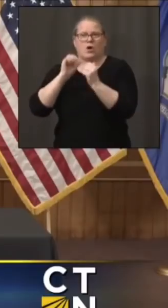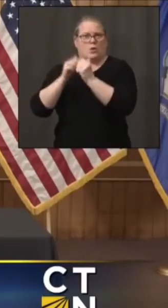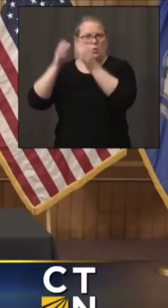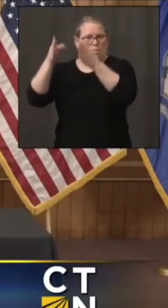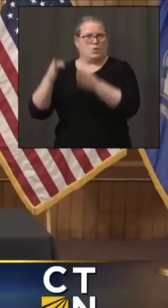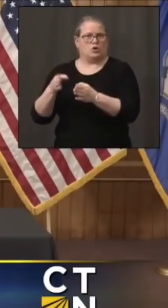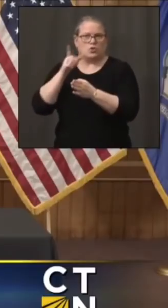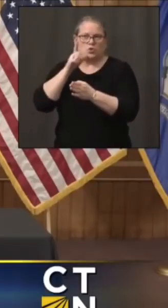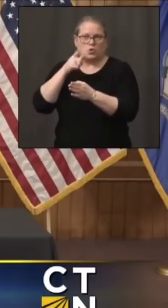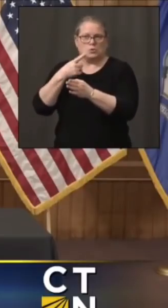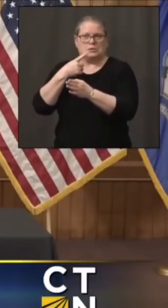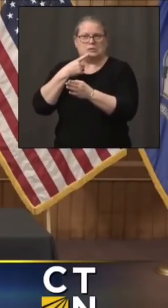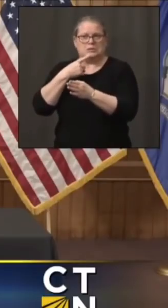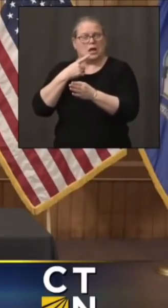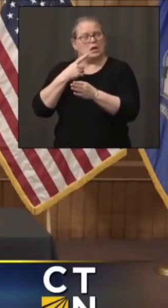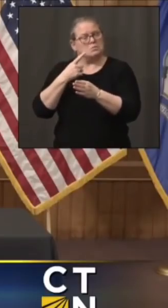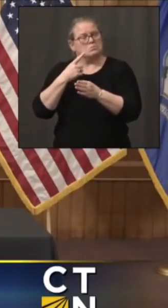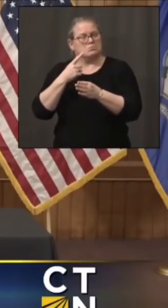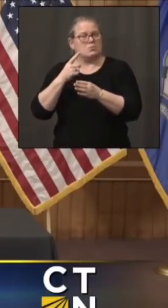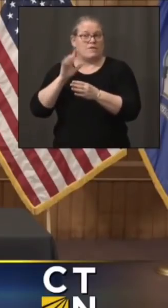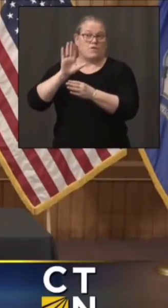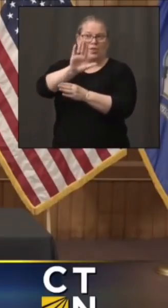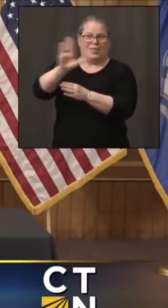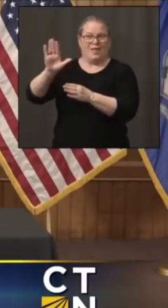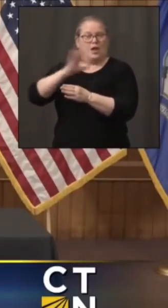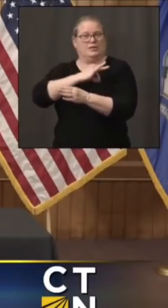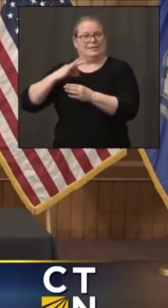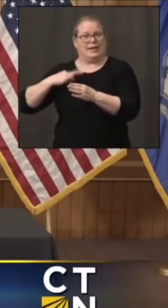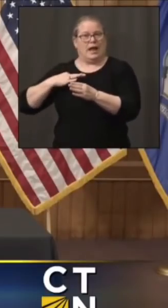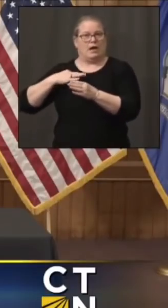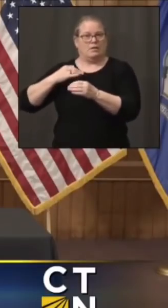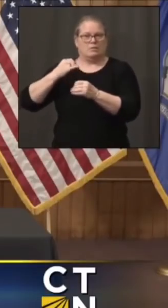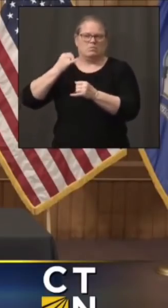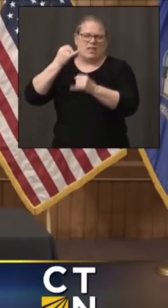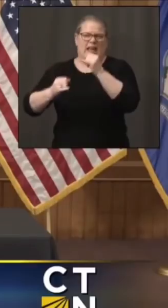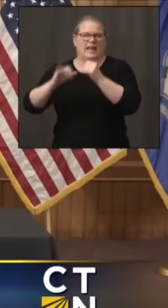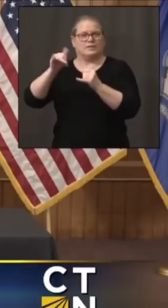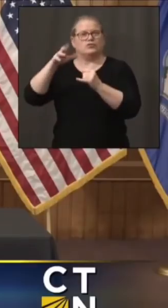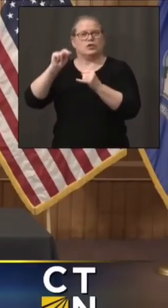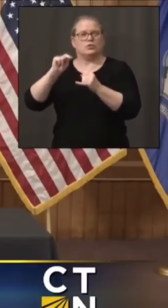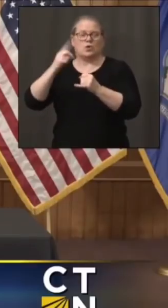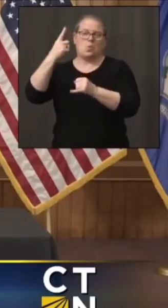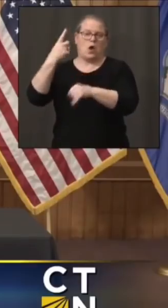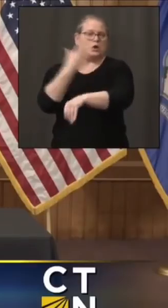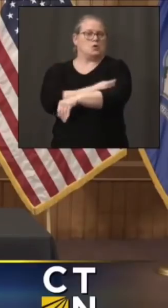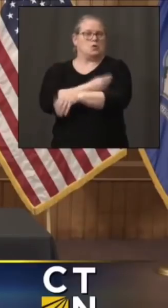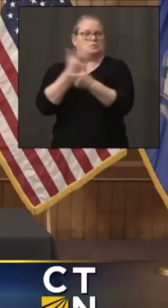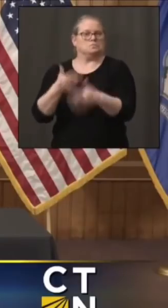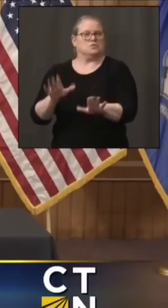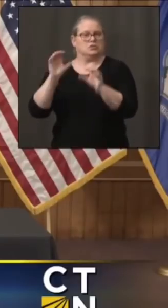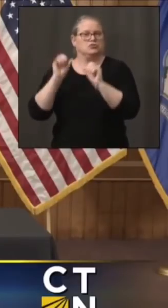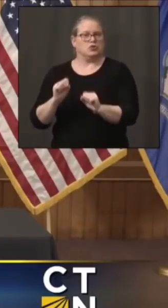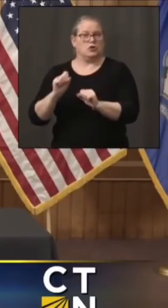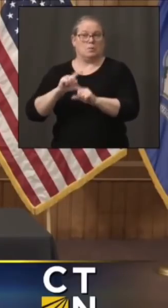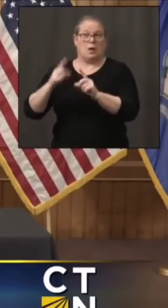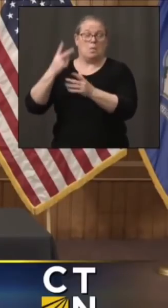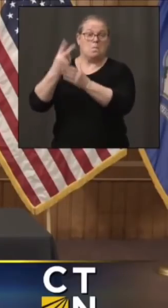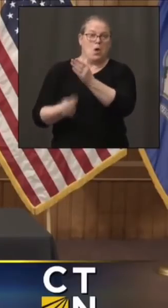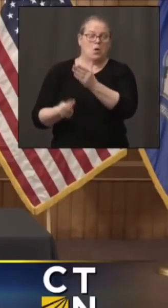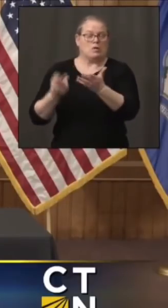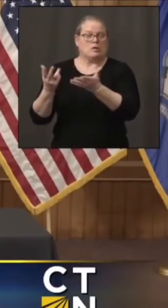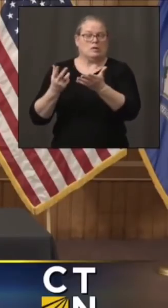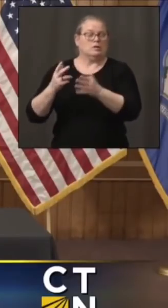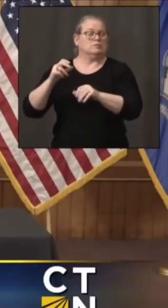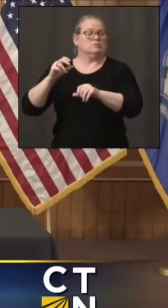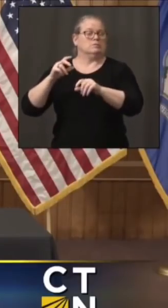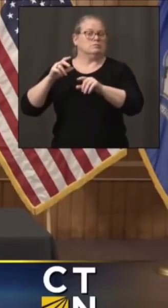to do one dose by the end of January for all their staff, but wasn't sure they'd be able to do both doses depending on how many doses come from the federal